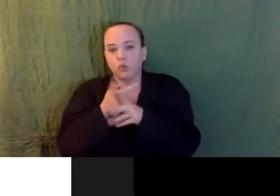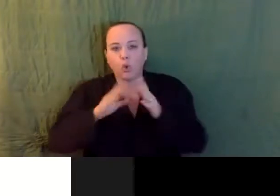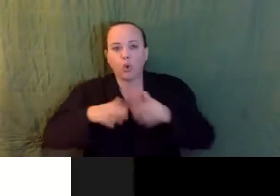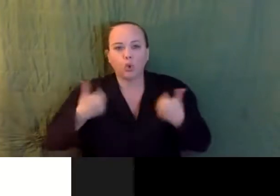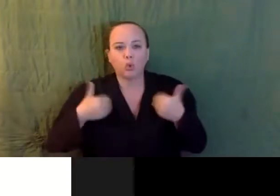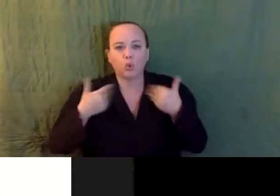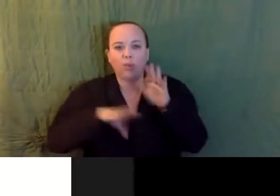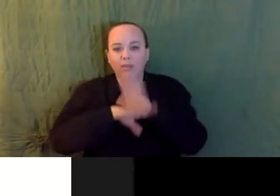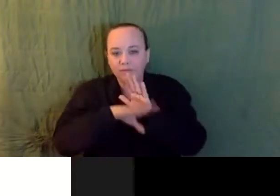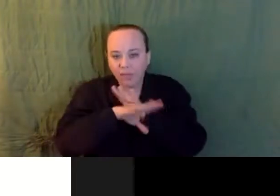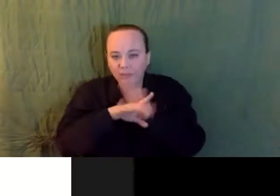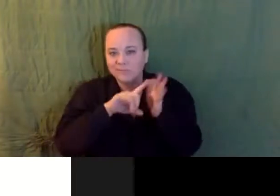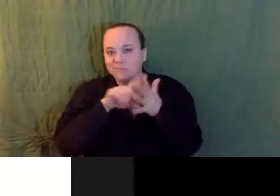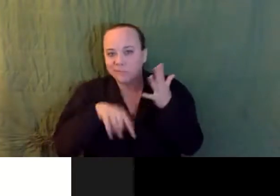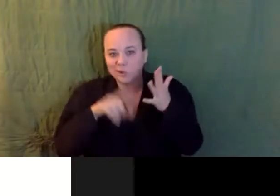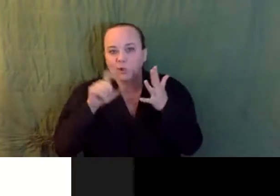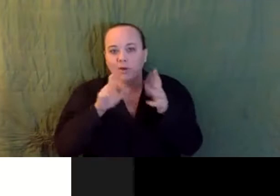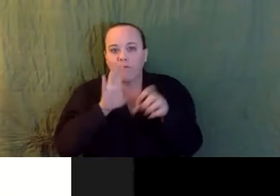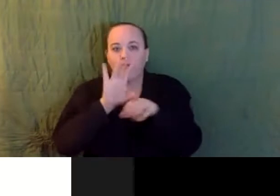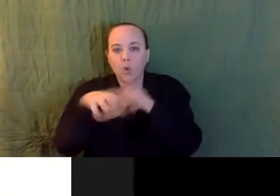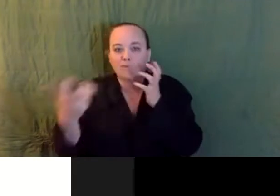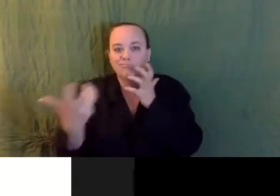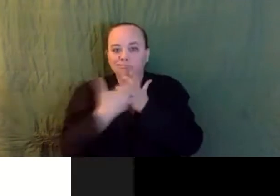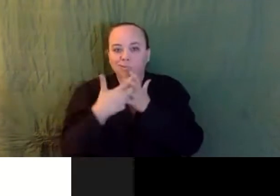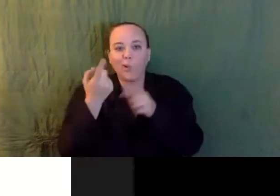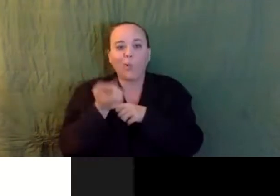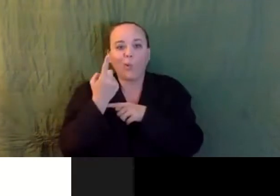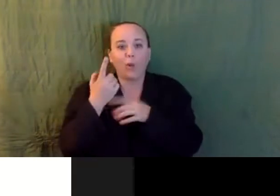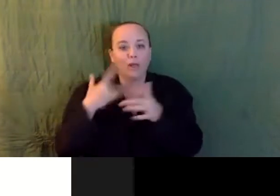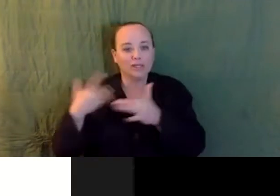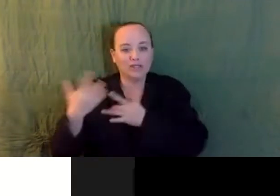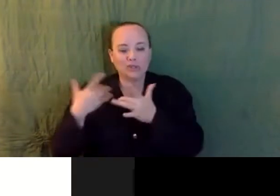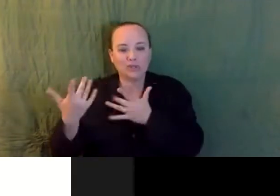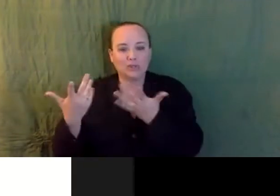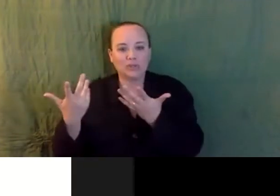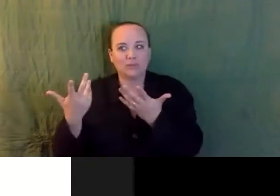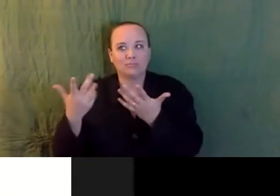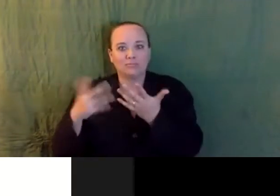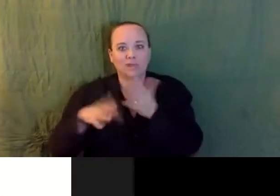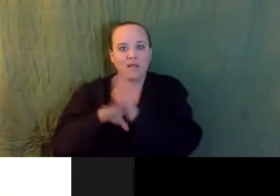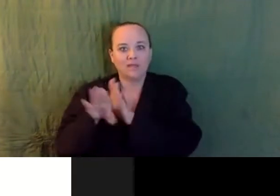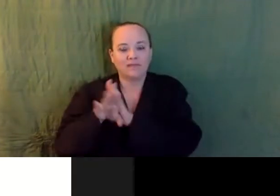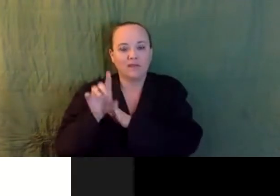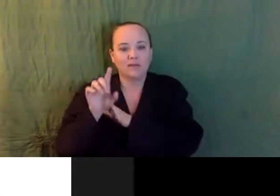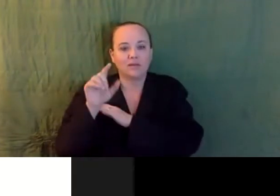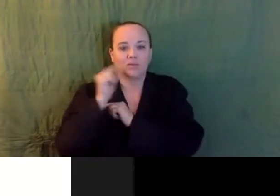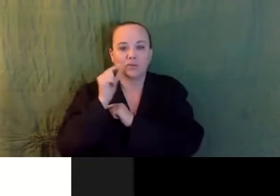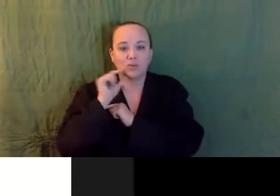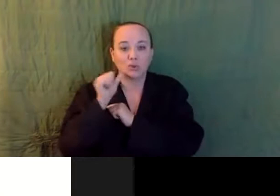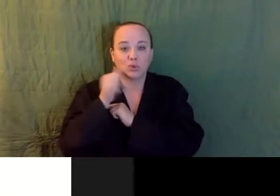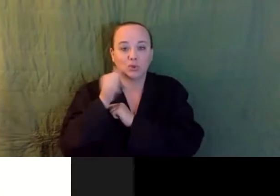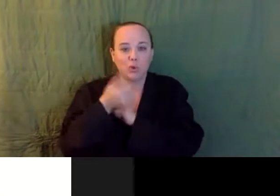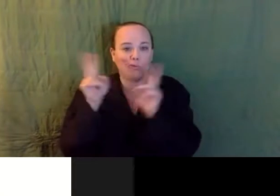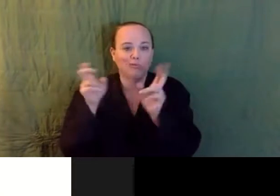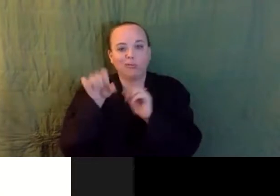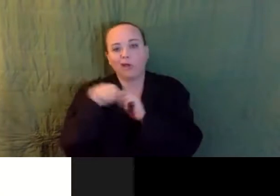development. And so one of our concerns has been in developing, SA Tomorrow, some of these others,